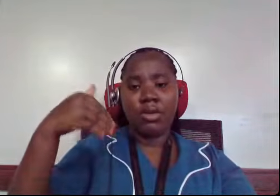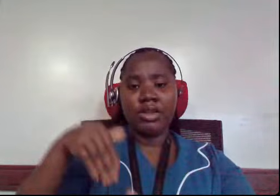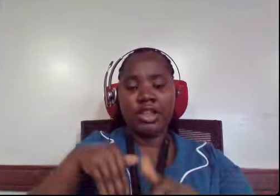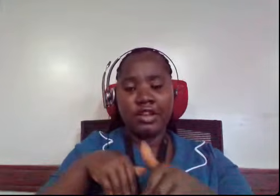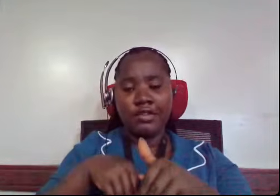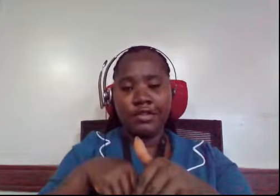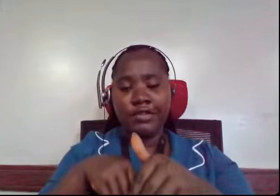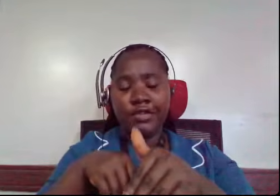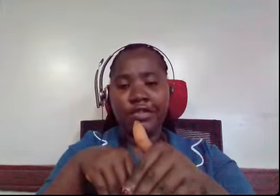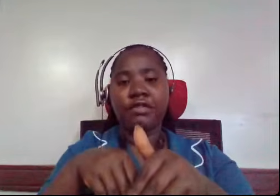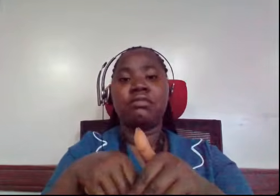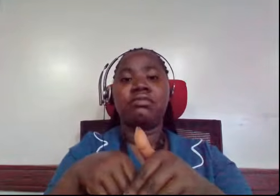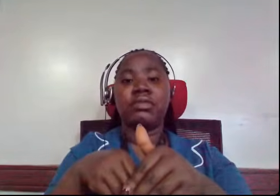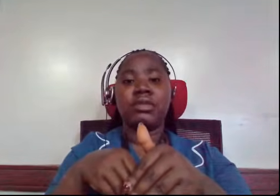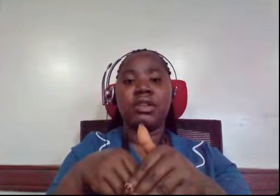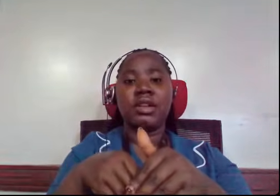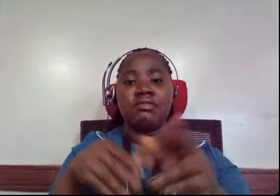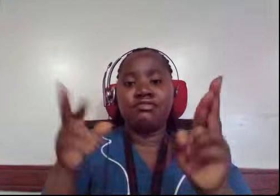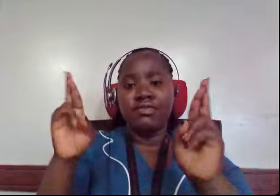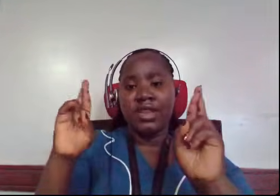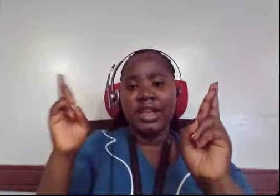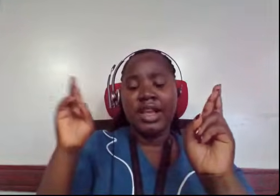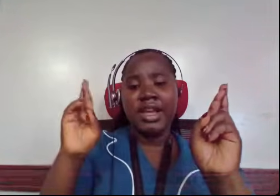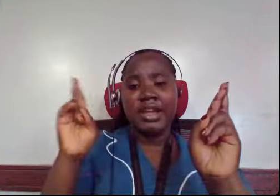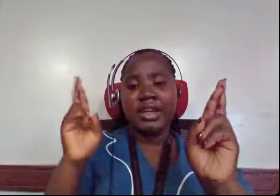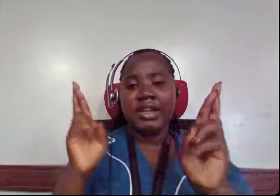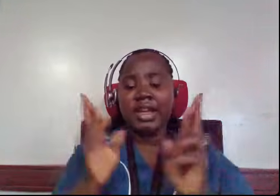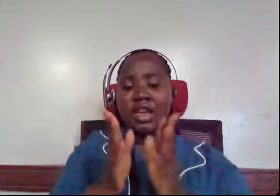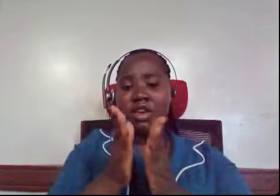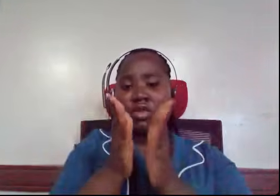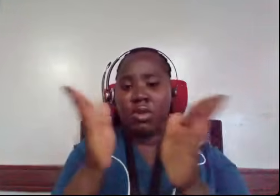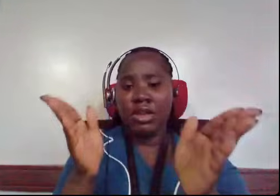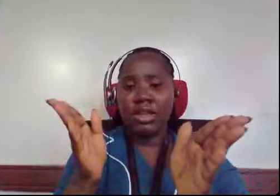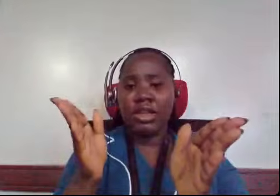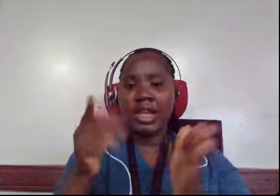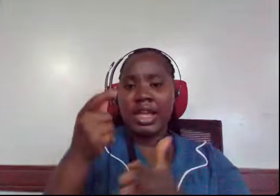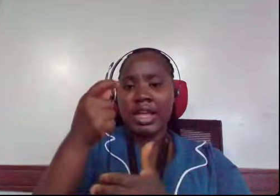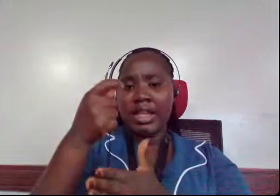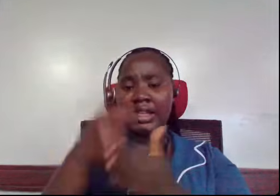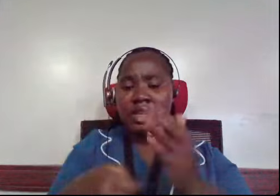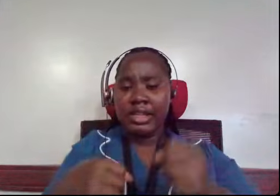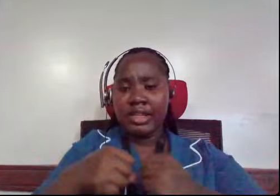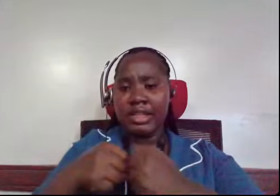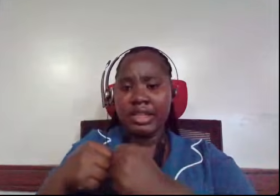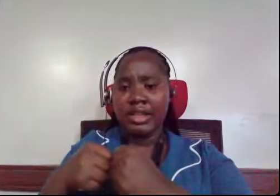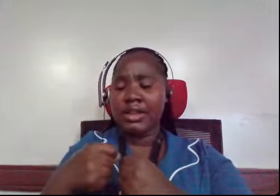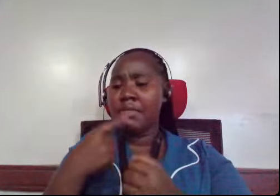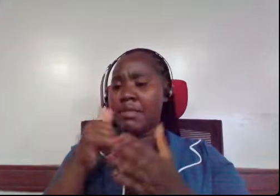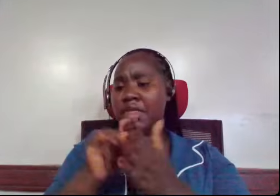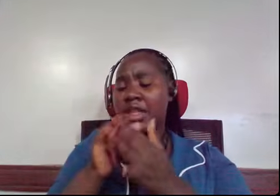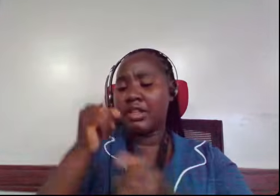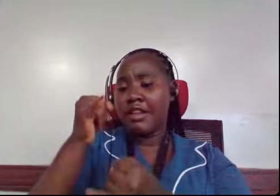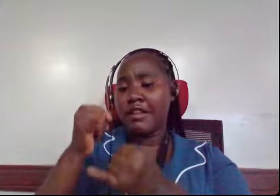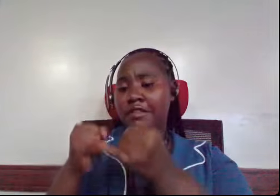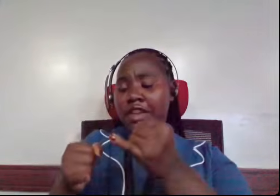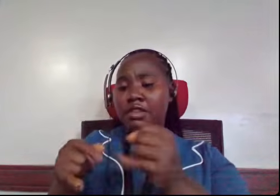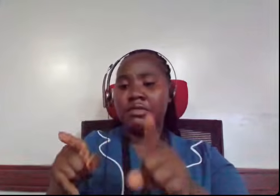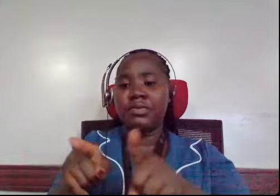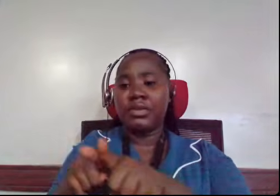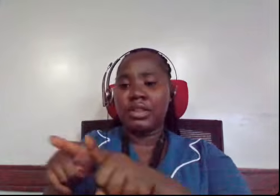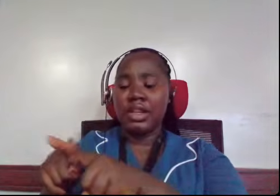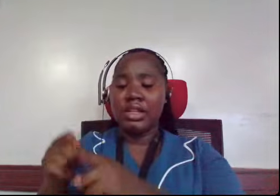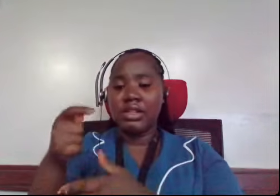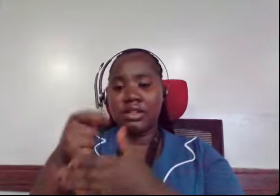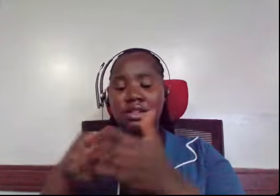available channels. The tax dispute does not mean is the end of the road for you as a taxpayer.